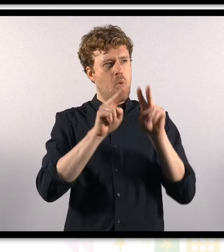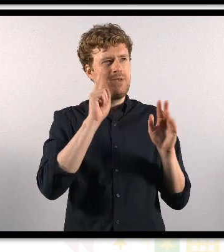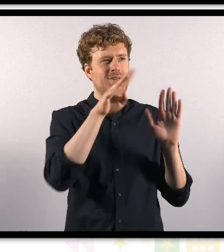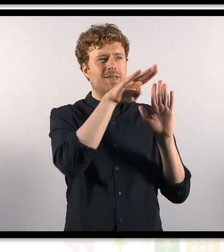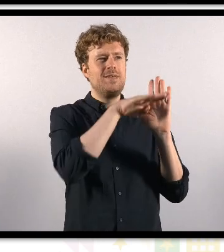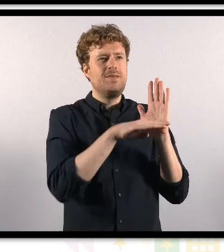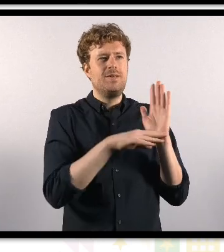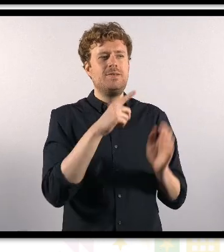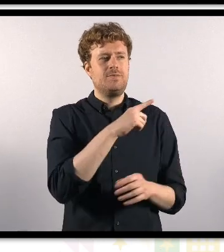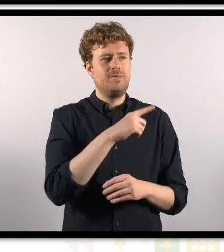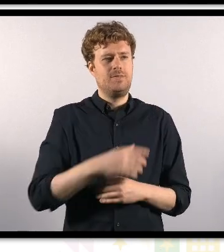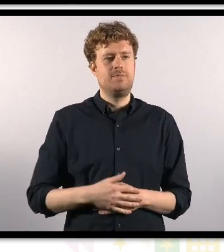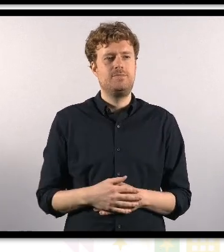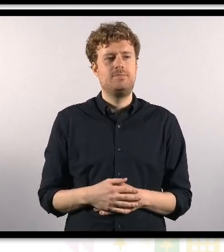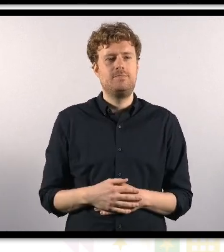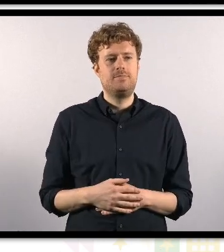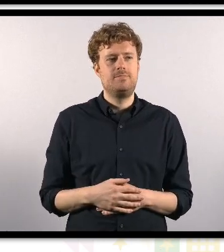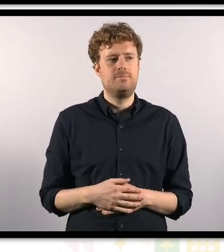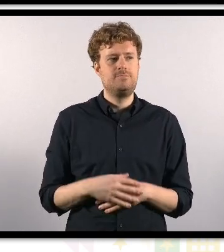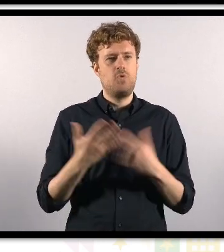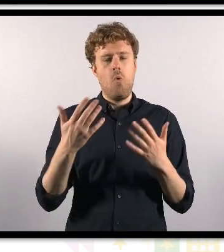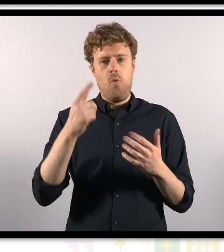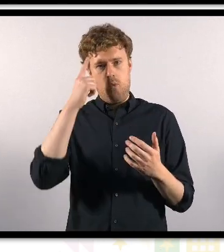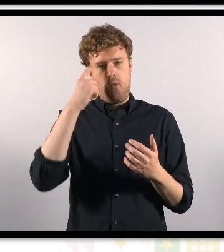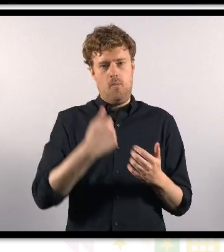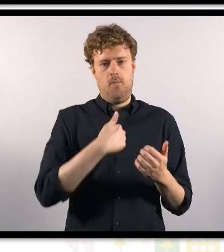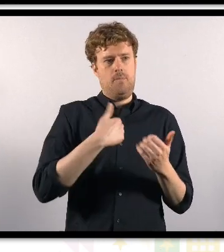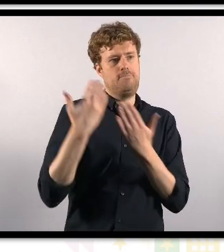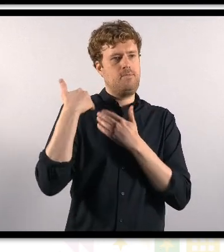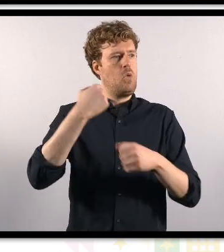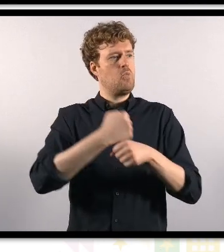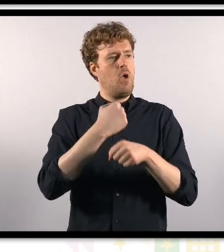summarize, do simple reasoning, and then explain, specifically the critical path.